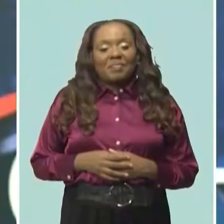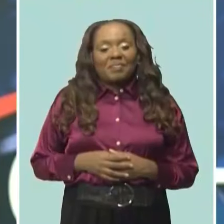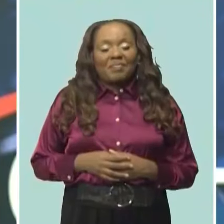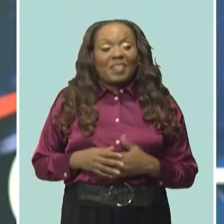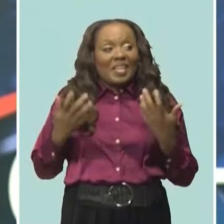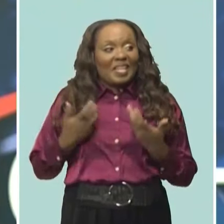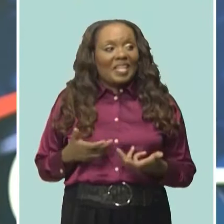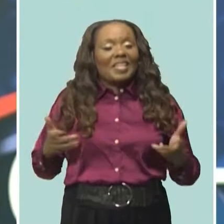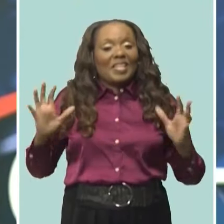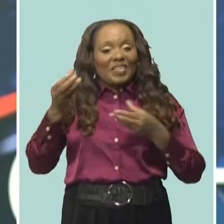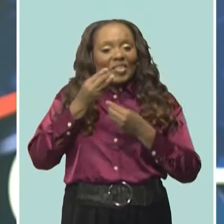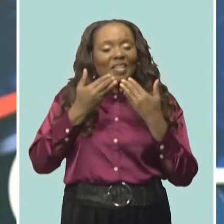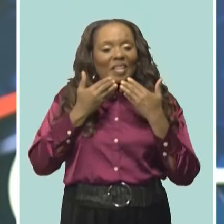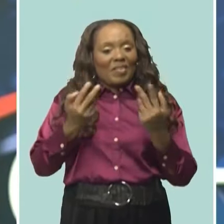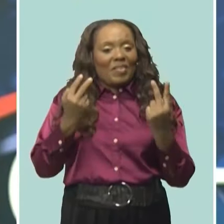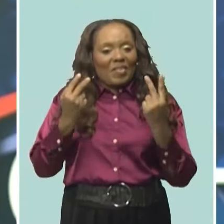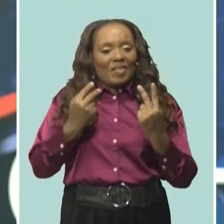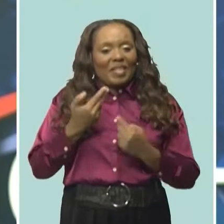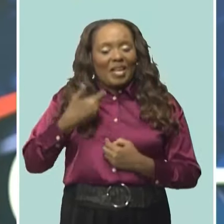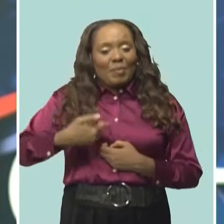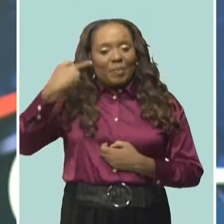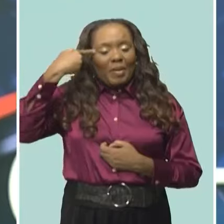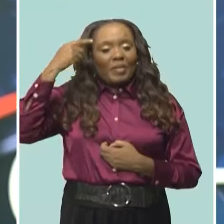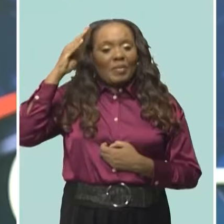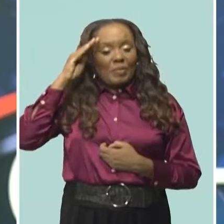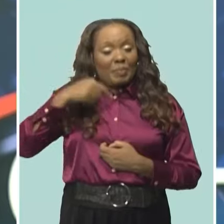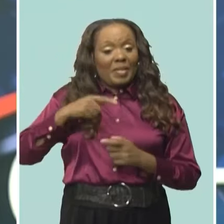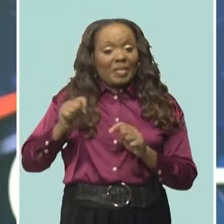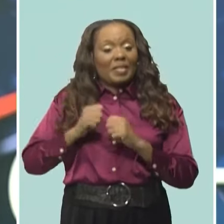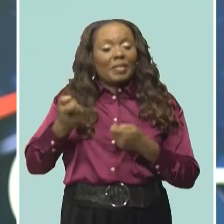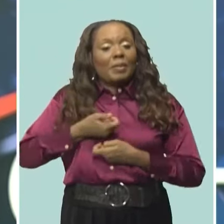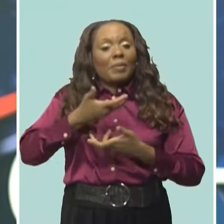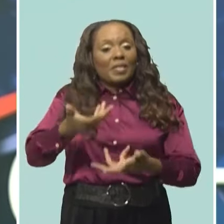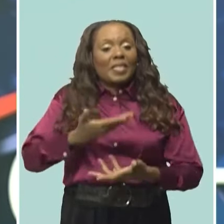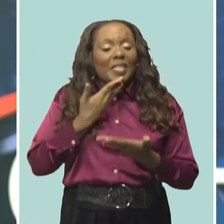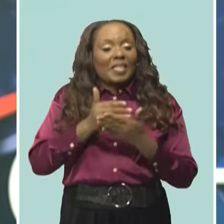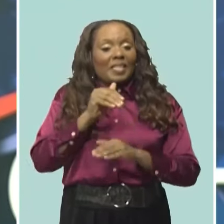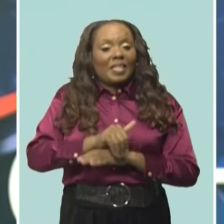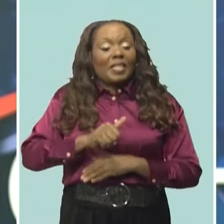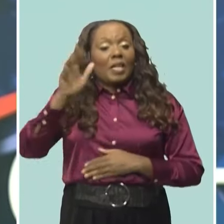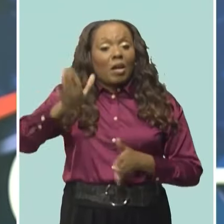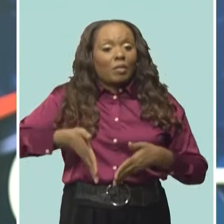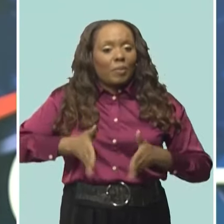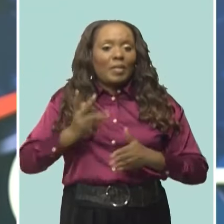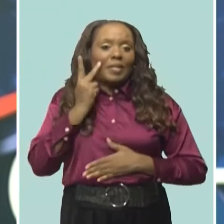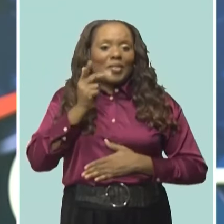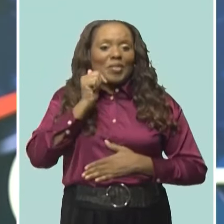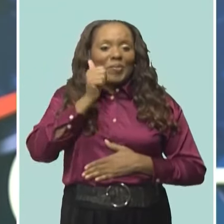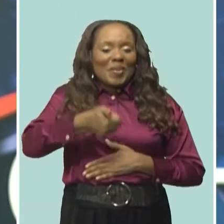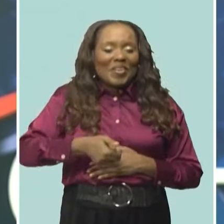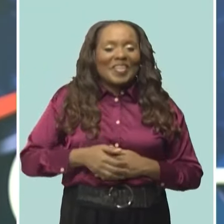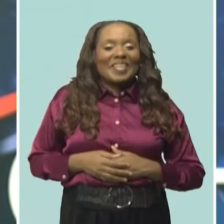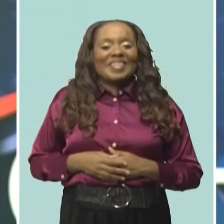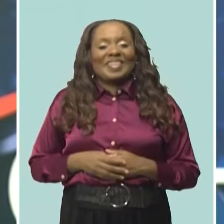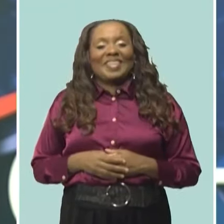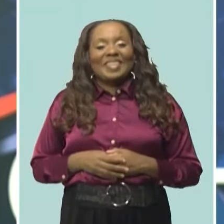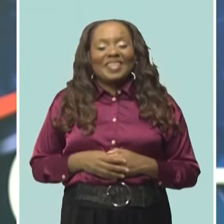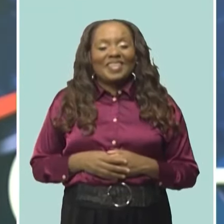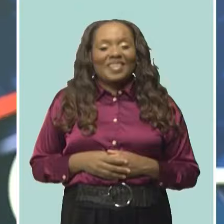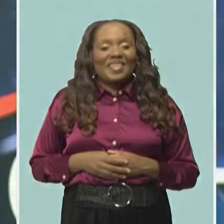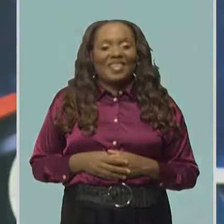Well, that's our time tonight. Thank you for spending it with us. I'm Pearson Bowen. For the crew, to all of you, good night. By God's will, we'll see you tomorrow.